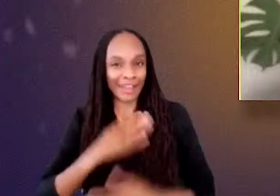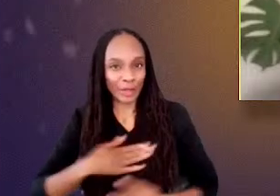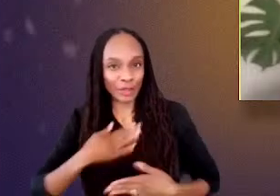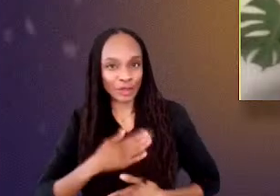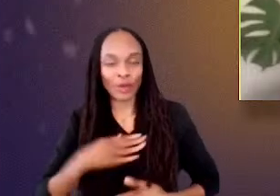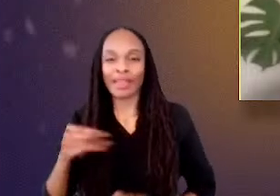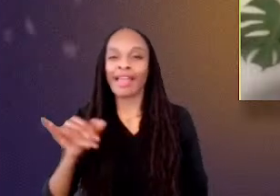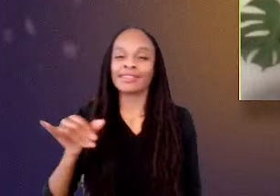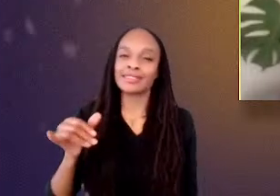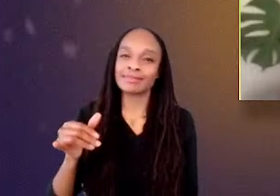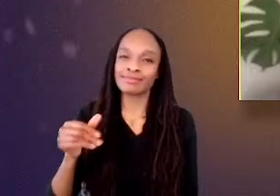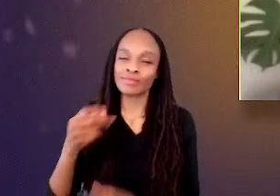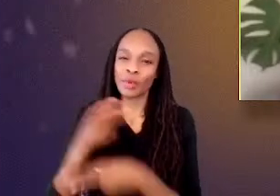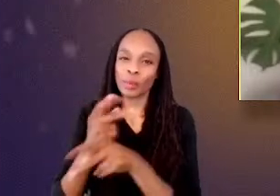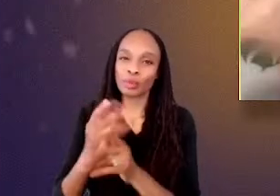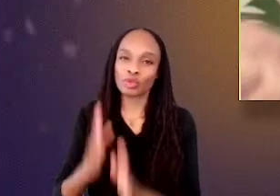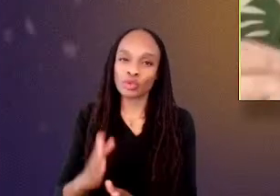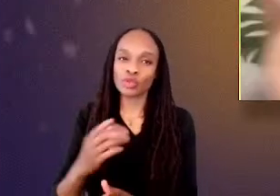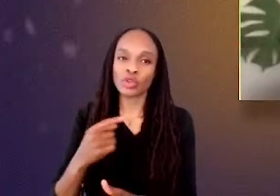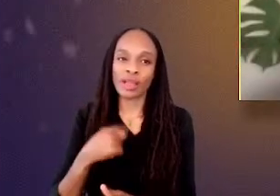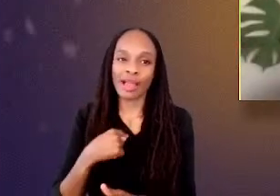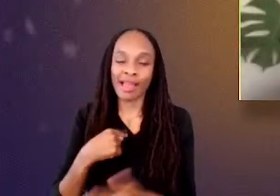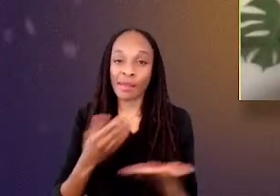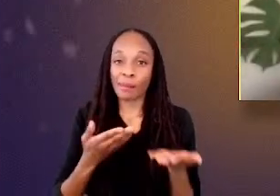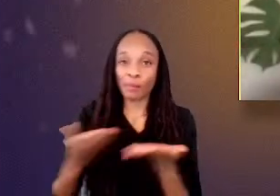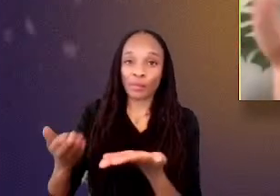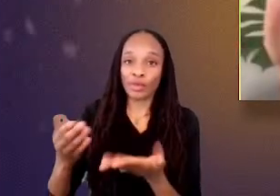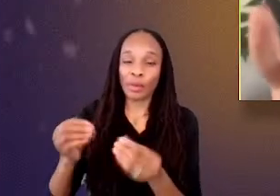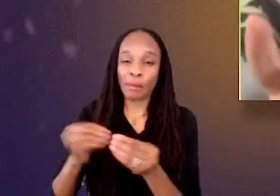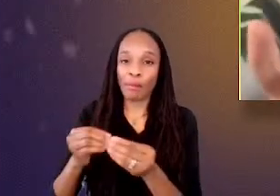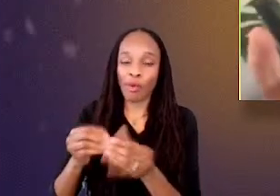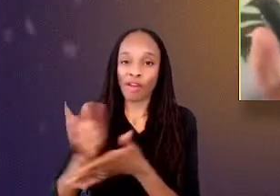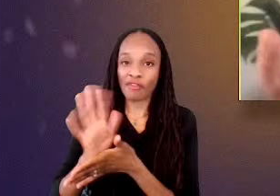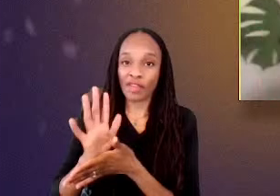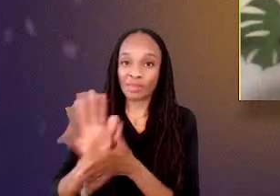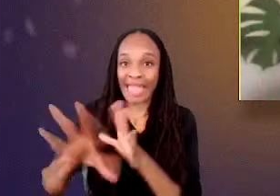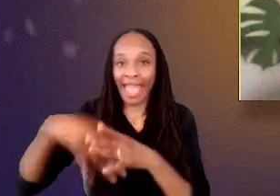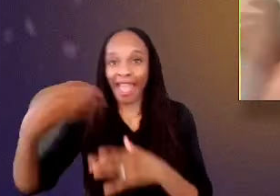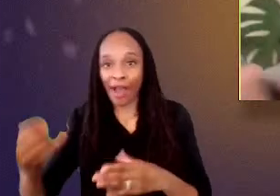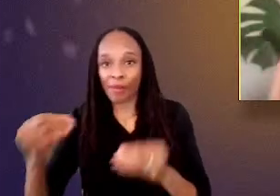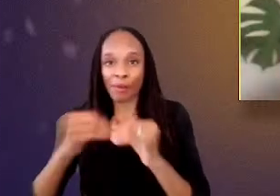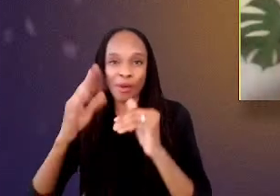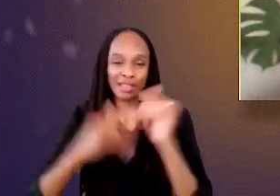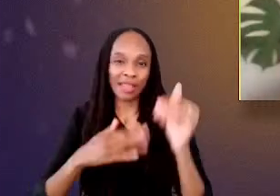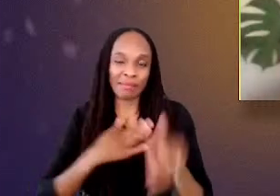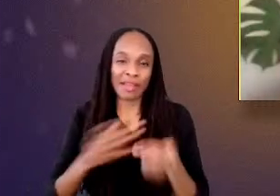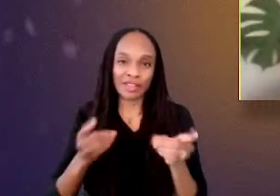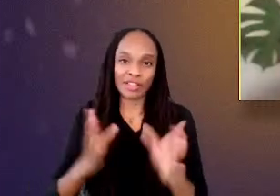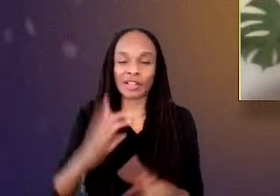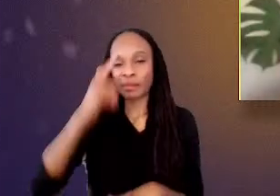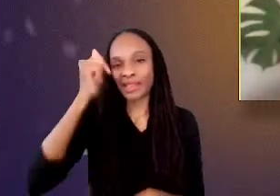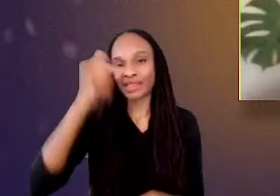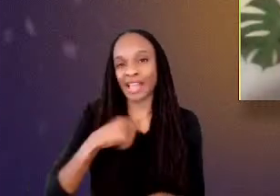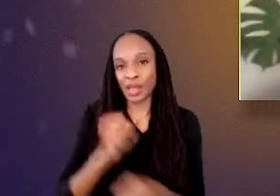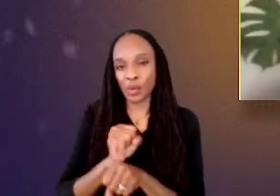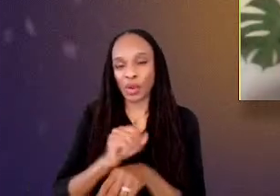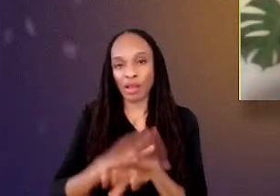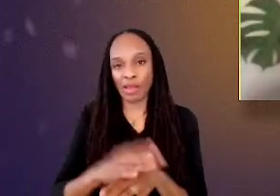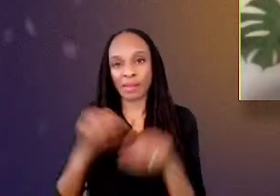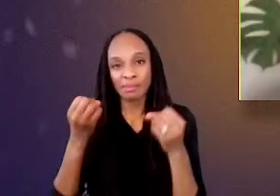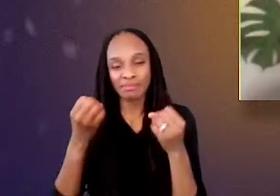producer, I take more films out than any of my directors do, right? Because I work on multiple projects at a